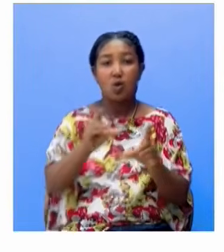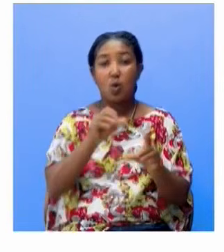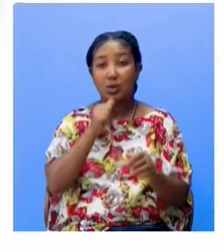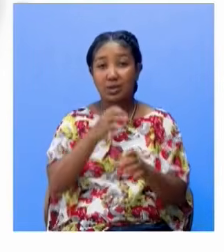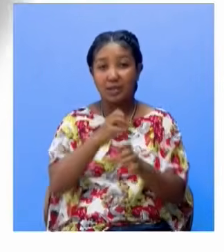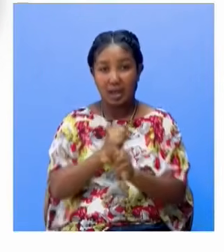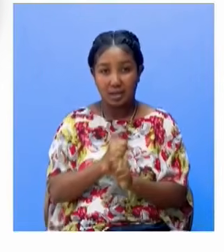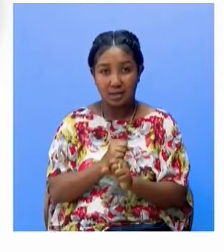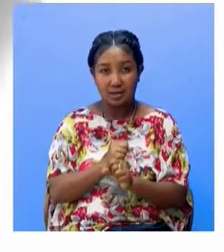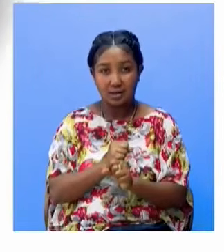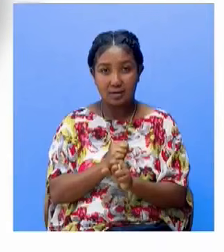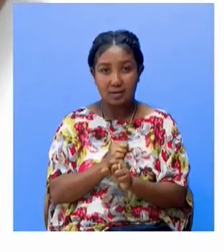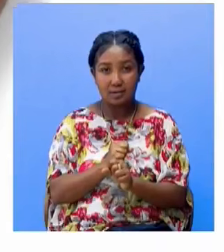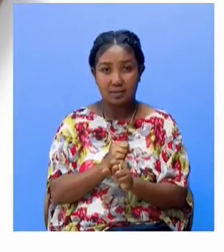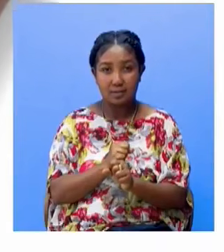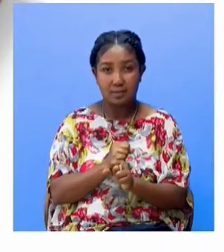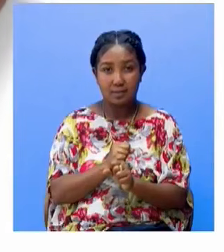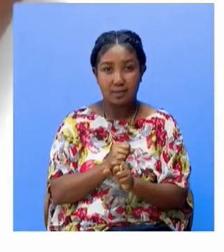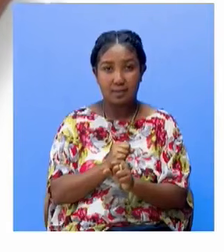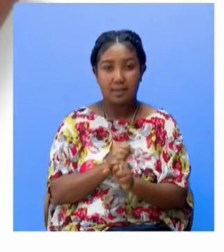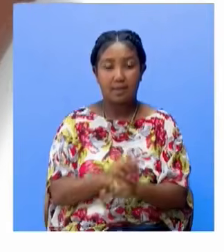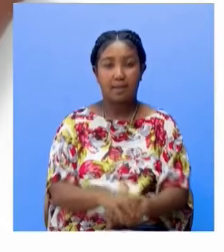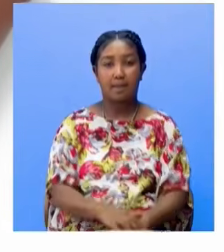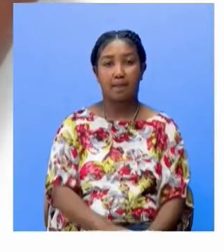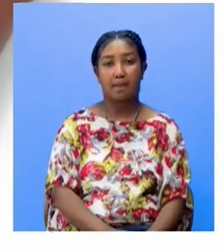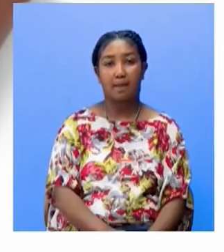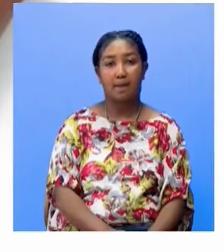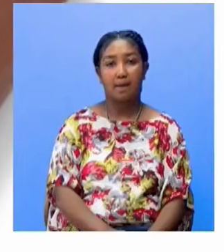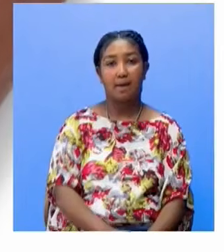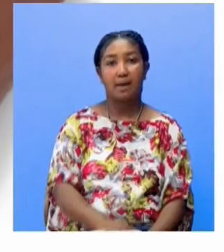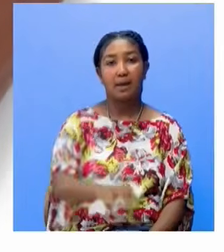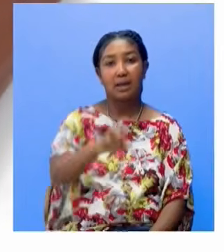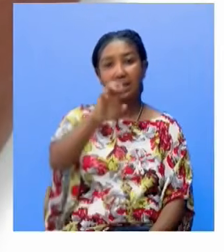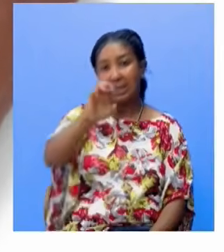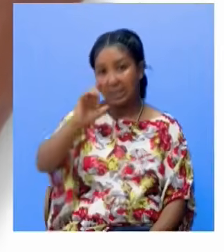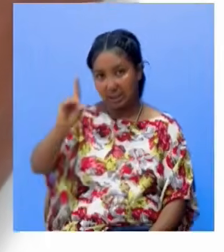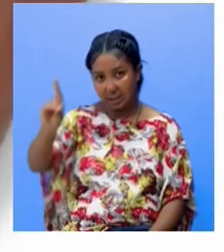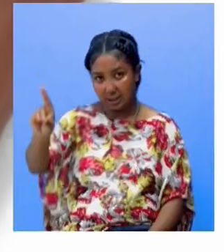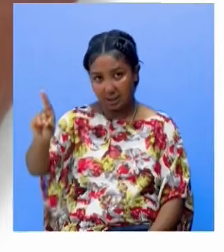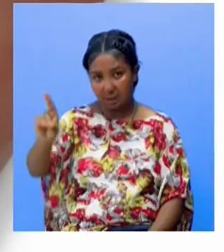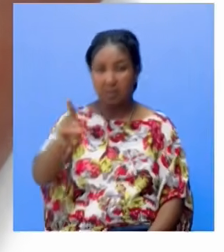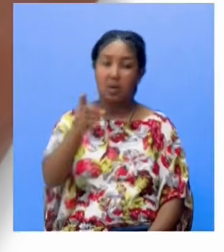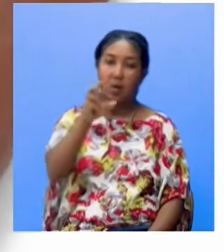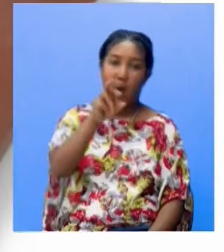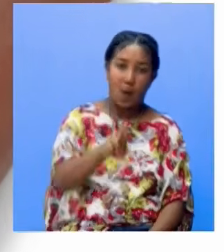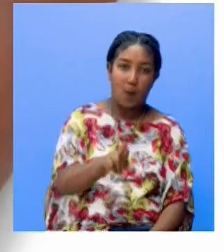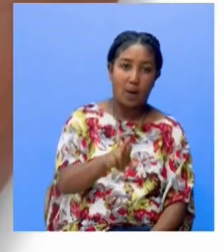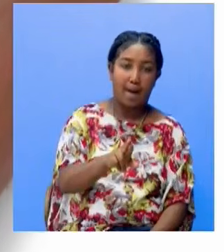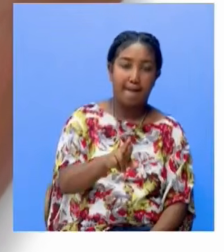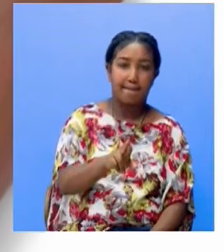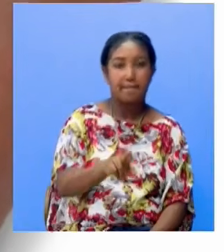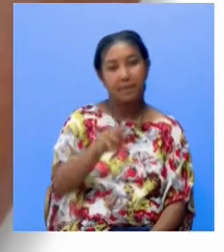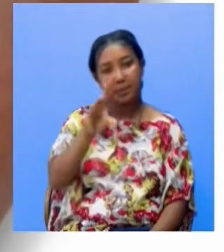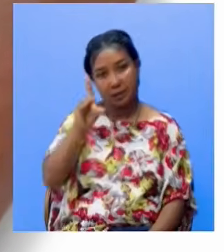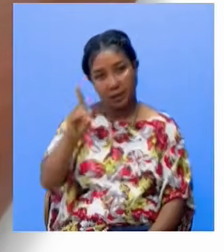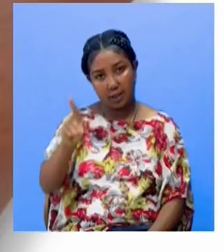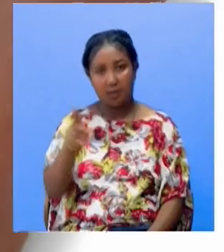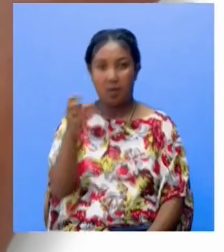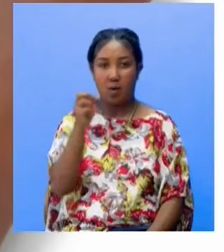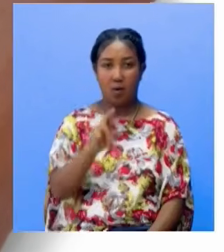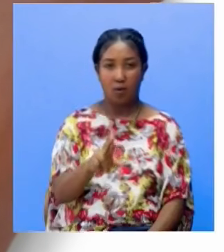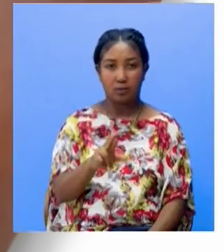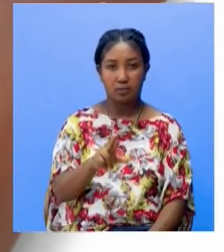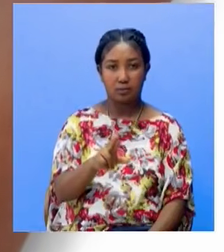ed or D